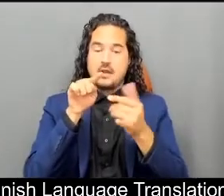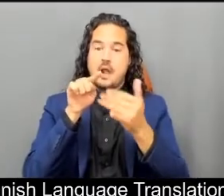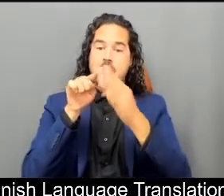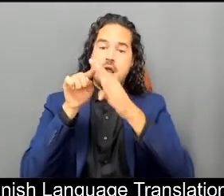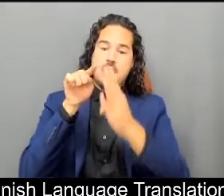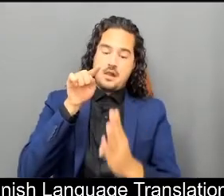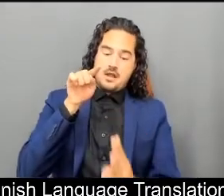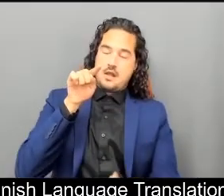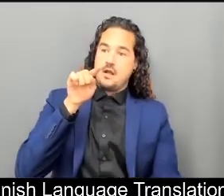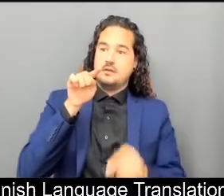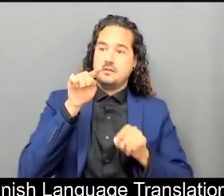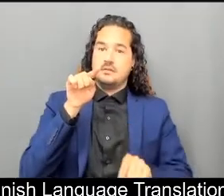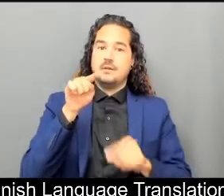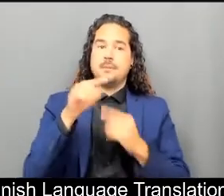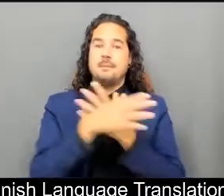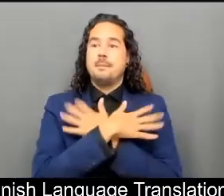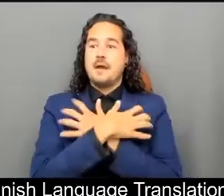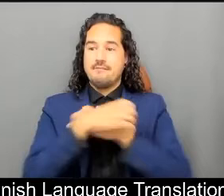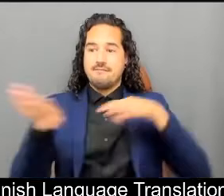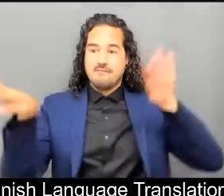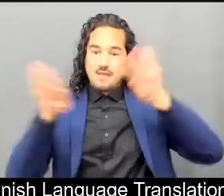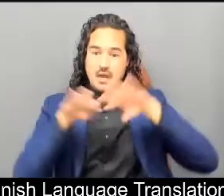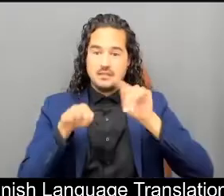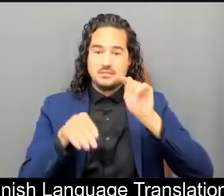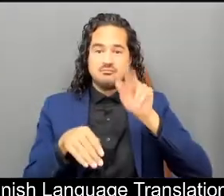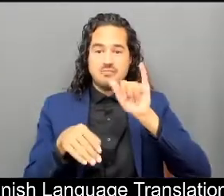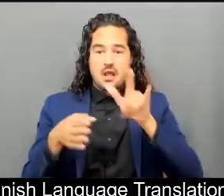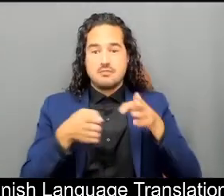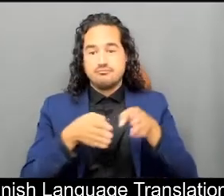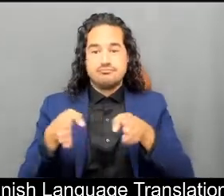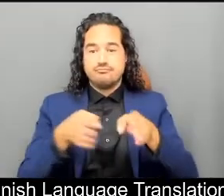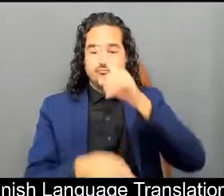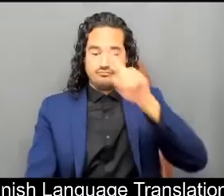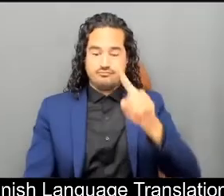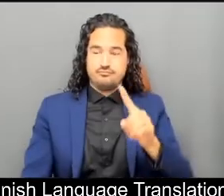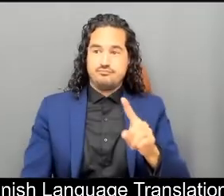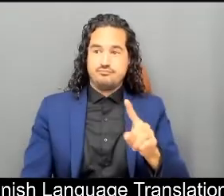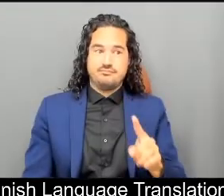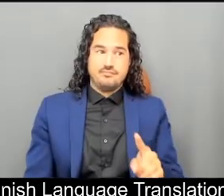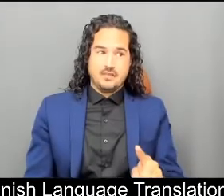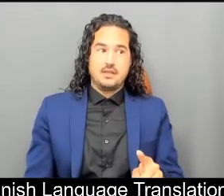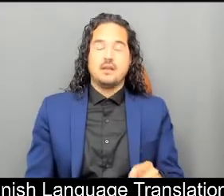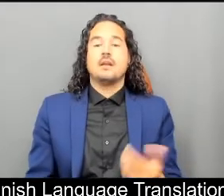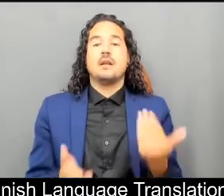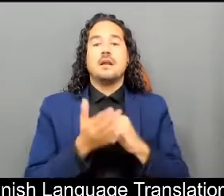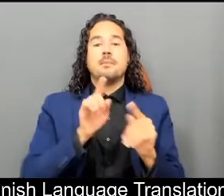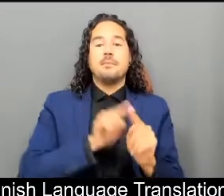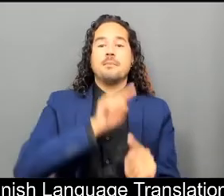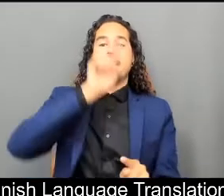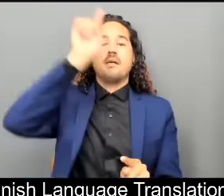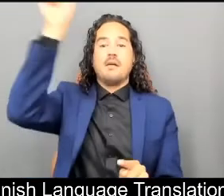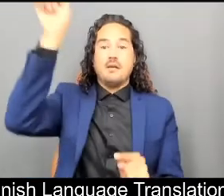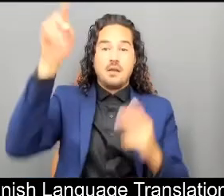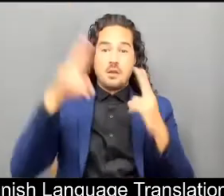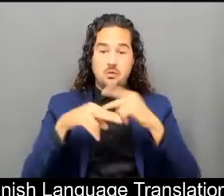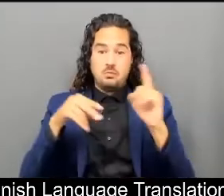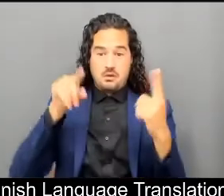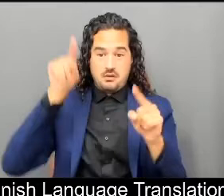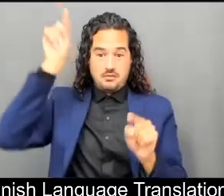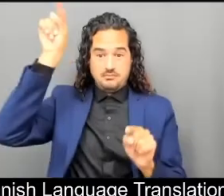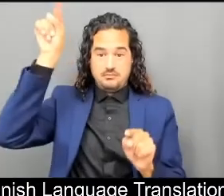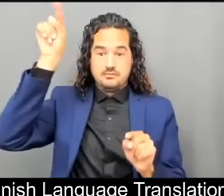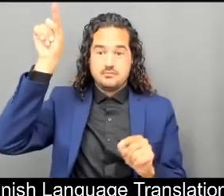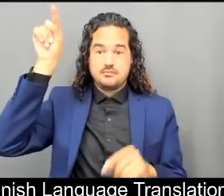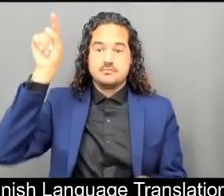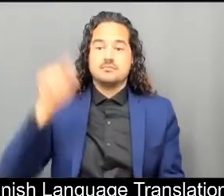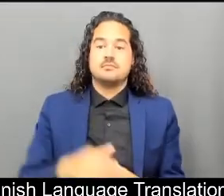Trail, and of course the major Highway 1 here, kind of bisecting the map here overall. So as